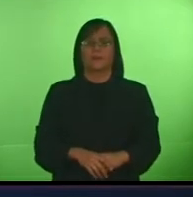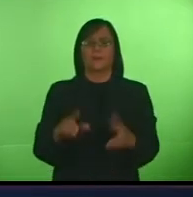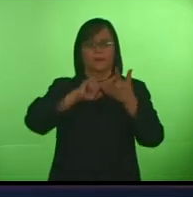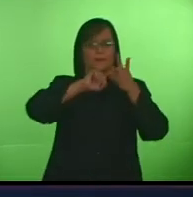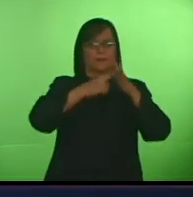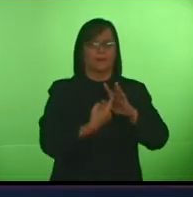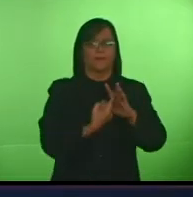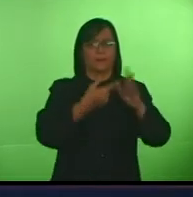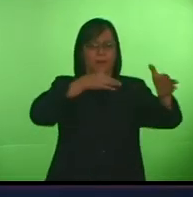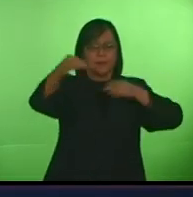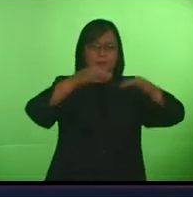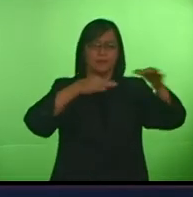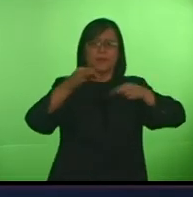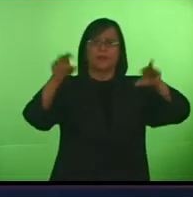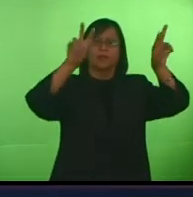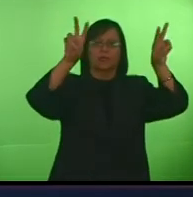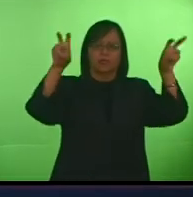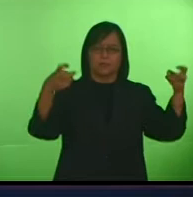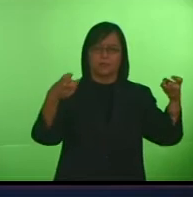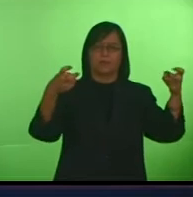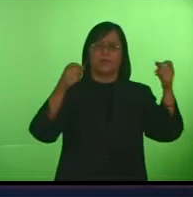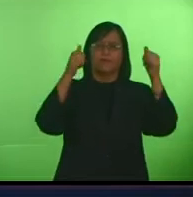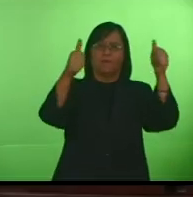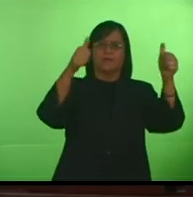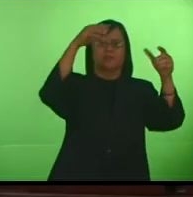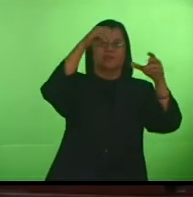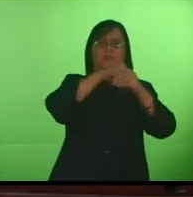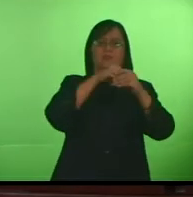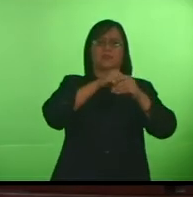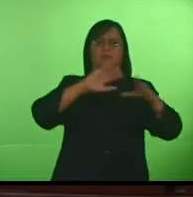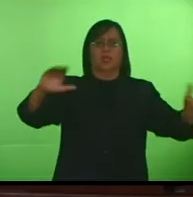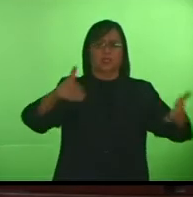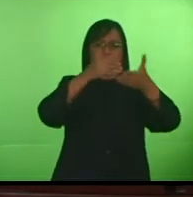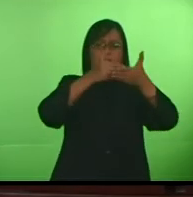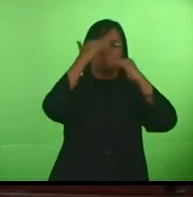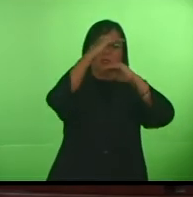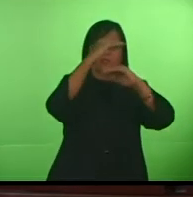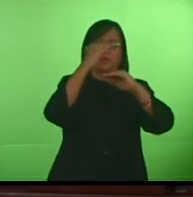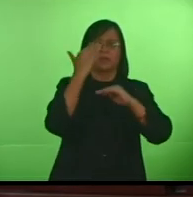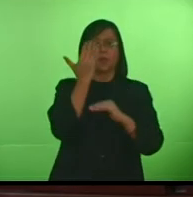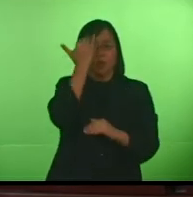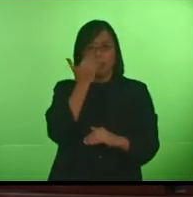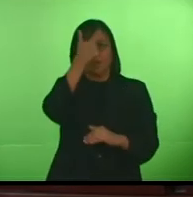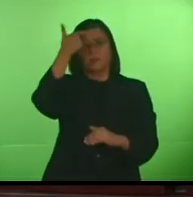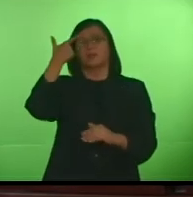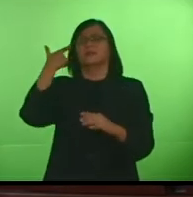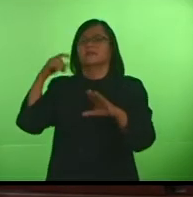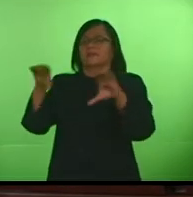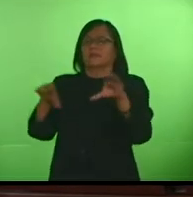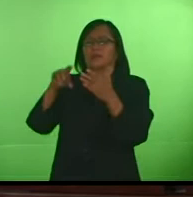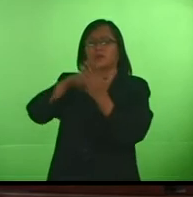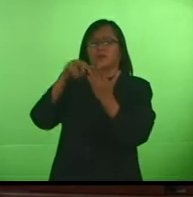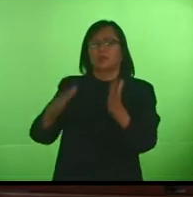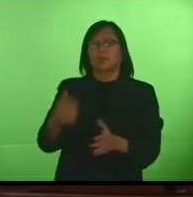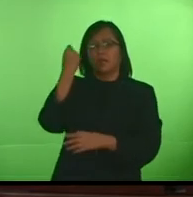Start by explaining the subject matter in the introduction stage. This is to make the reader understand the issue and prepare